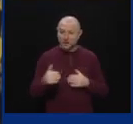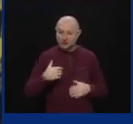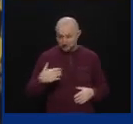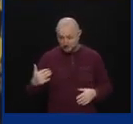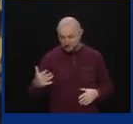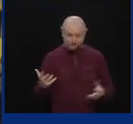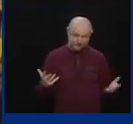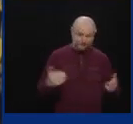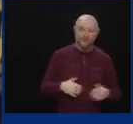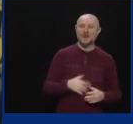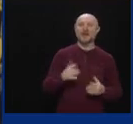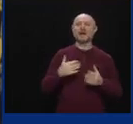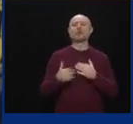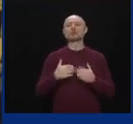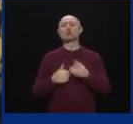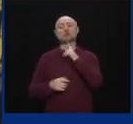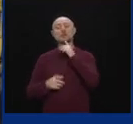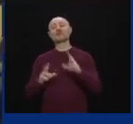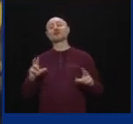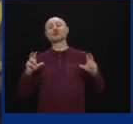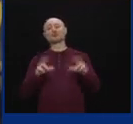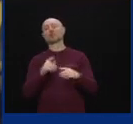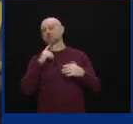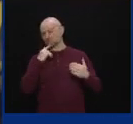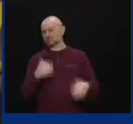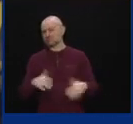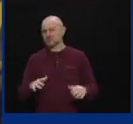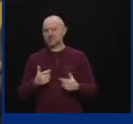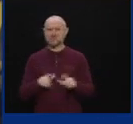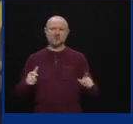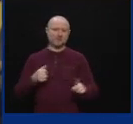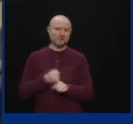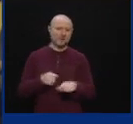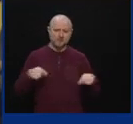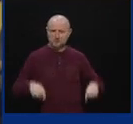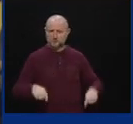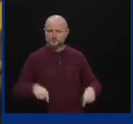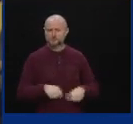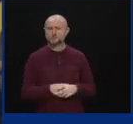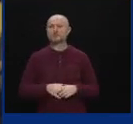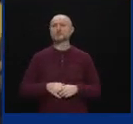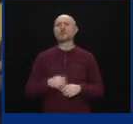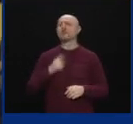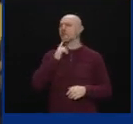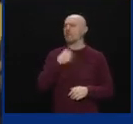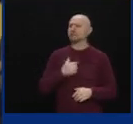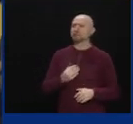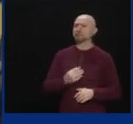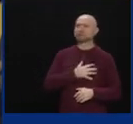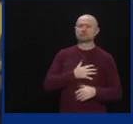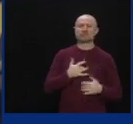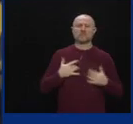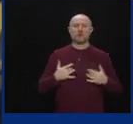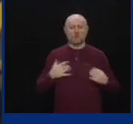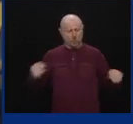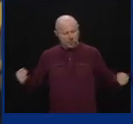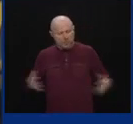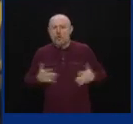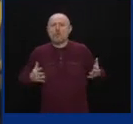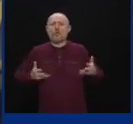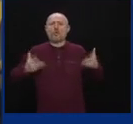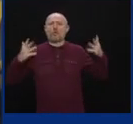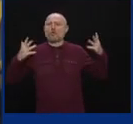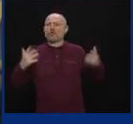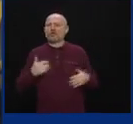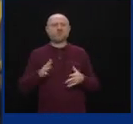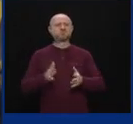make a difference. They make a difference. And I'm so energized by the prospects of